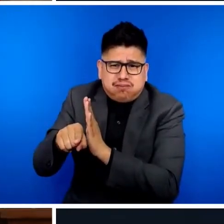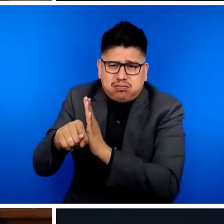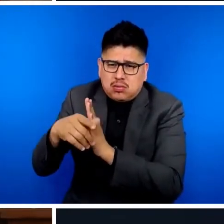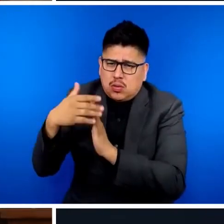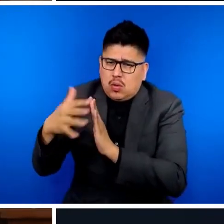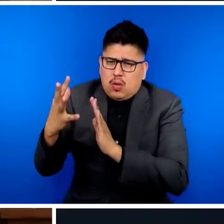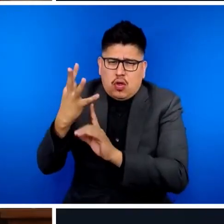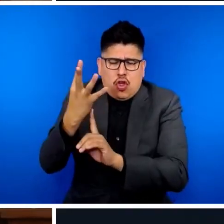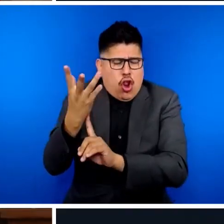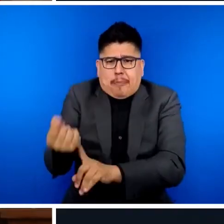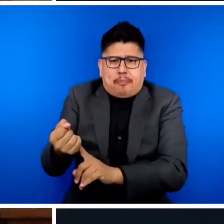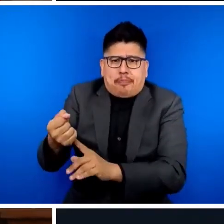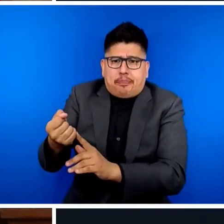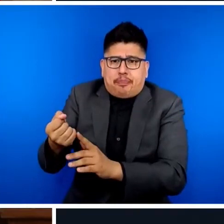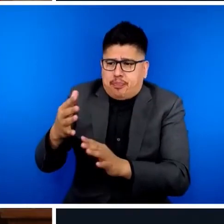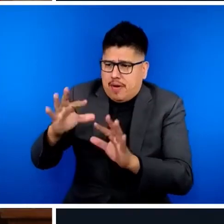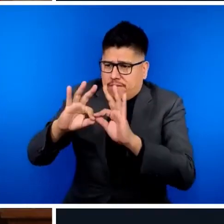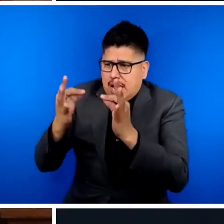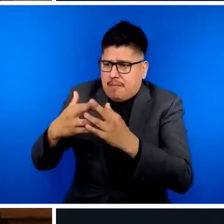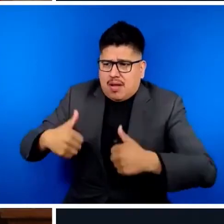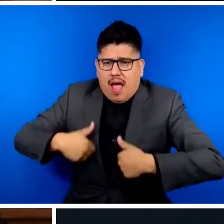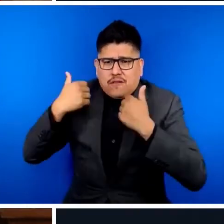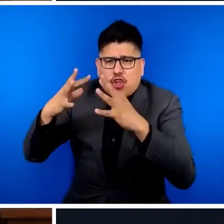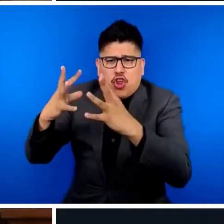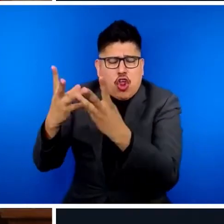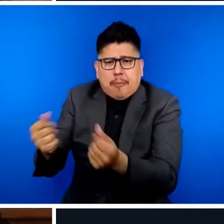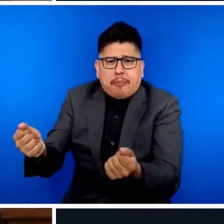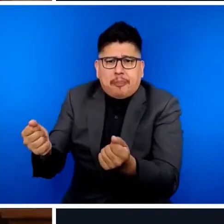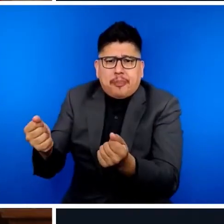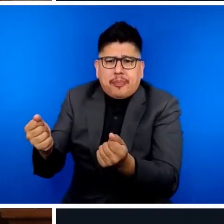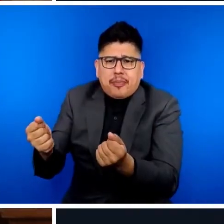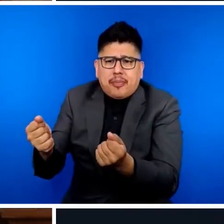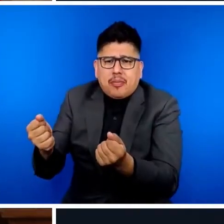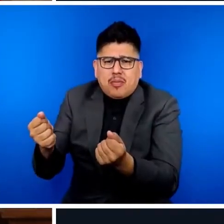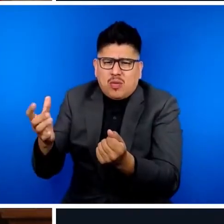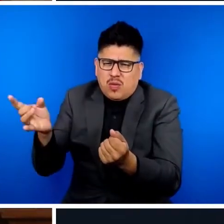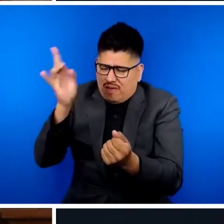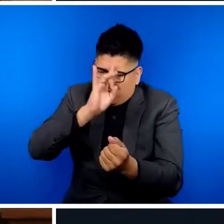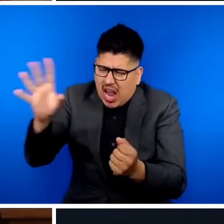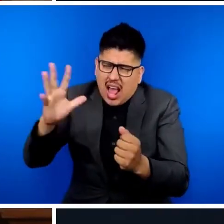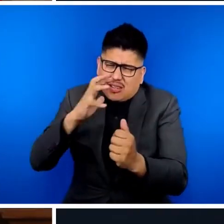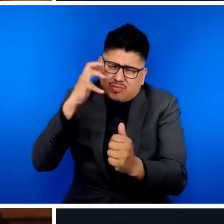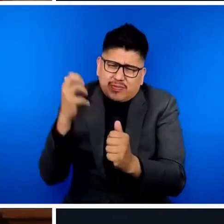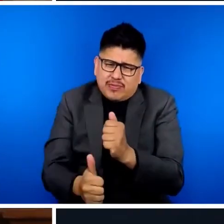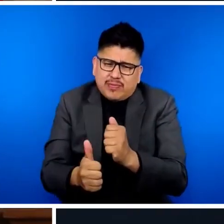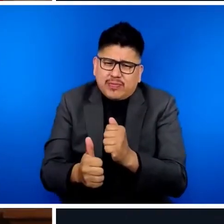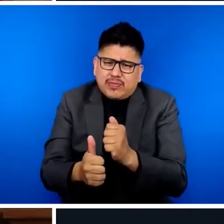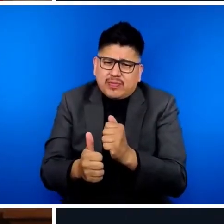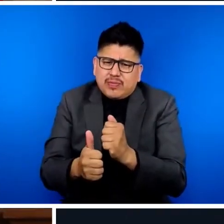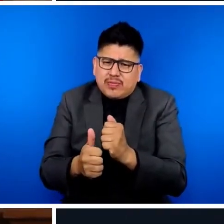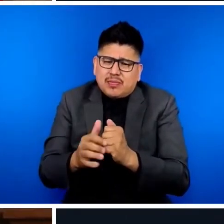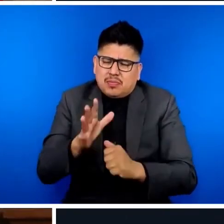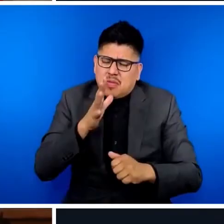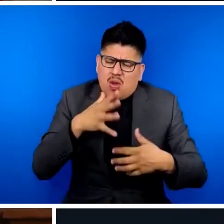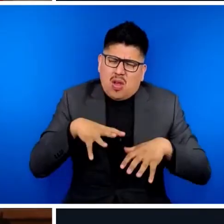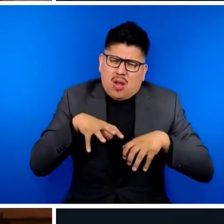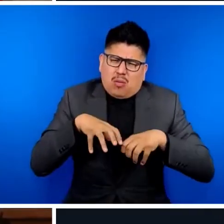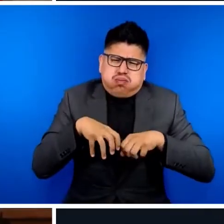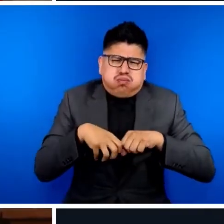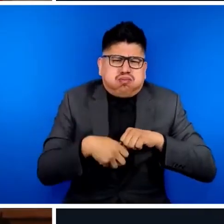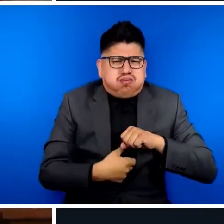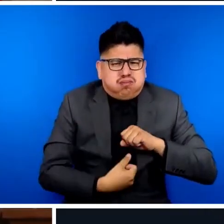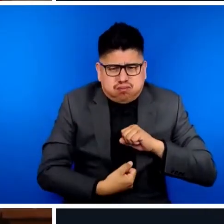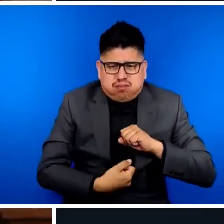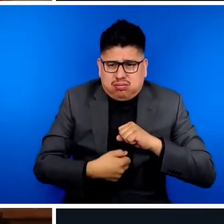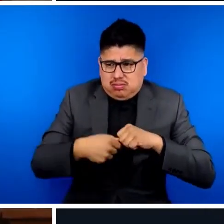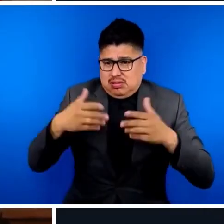family's life, violently and viciously. Her heartbroken mother is in the gallery to remind everyone